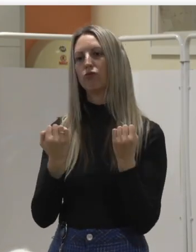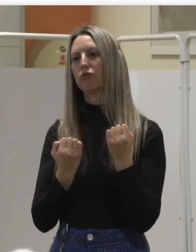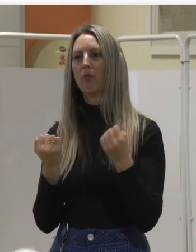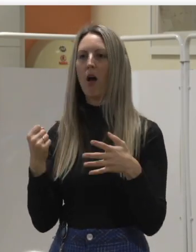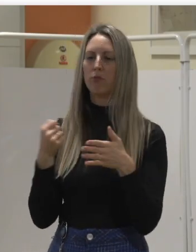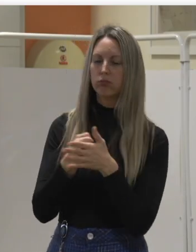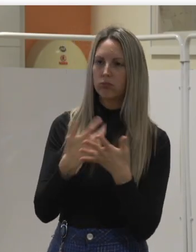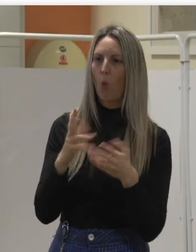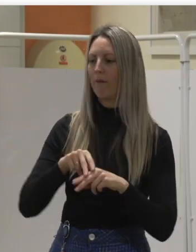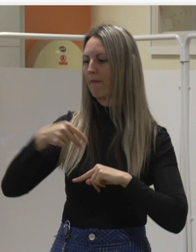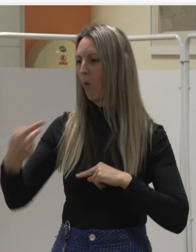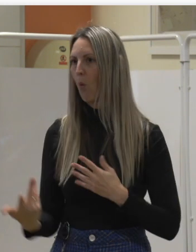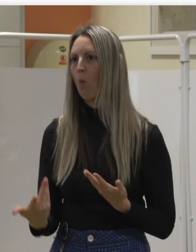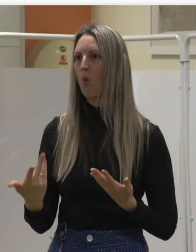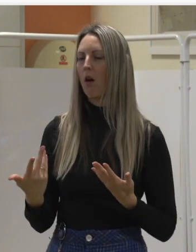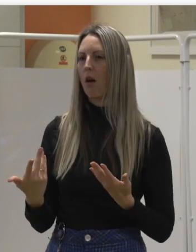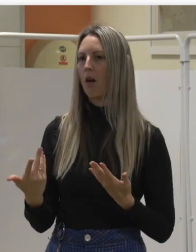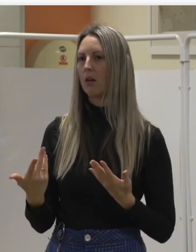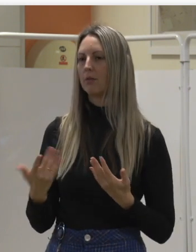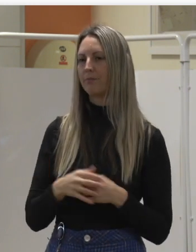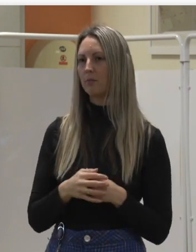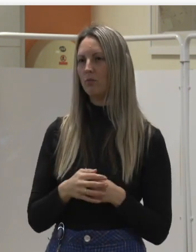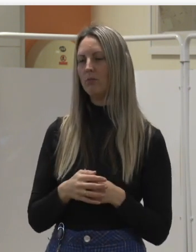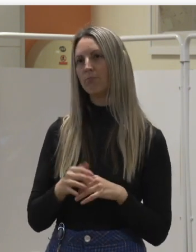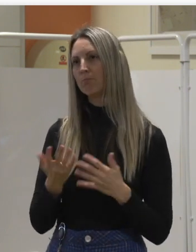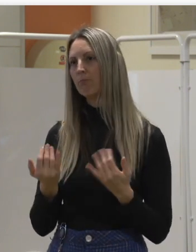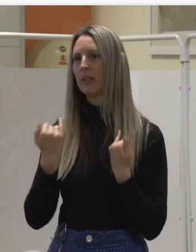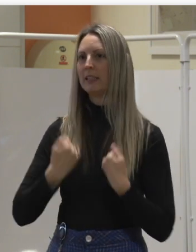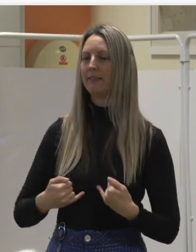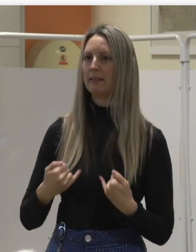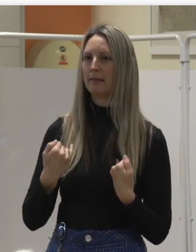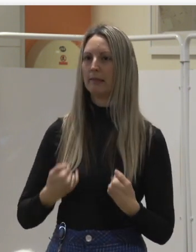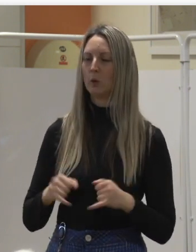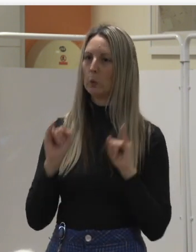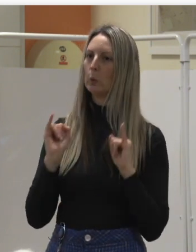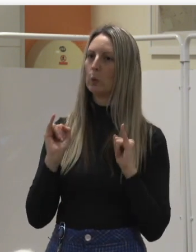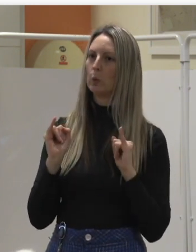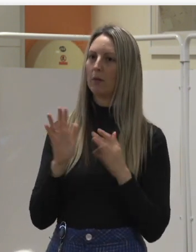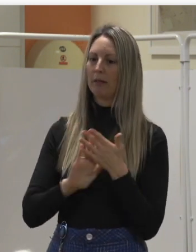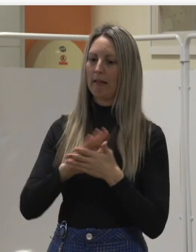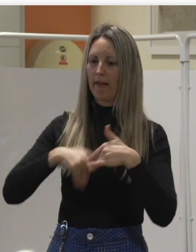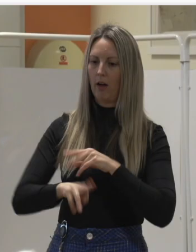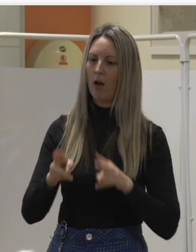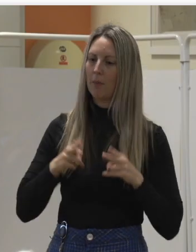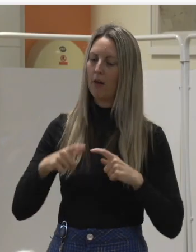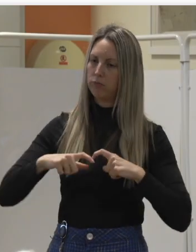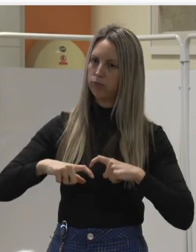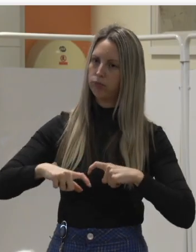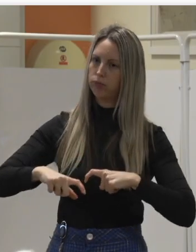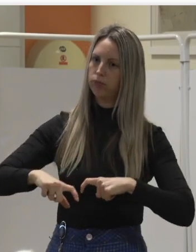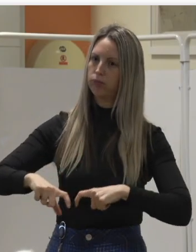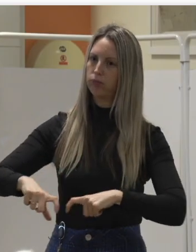have had a serious illness requiring them long hospital stay. For example, I